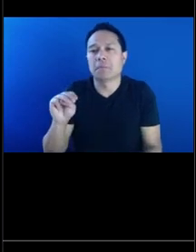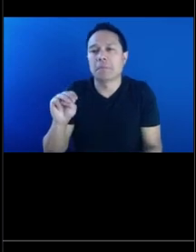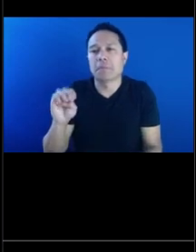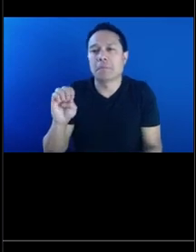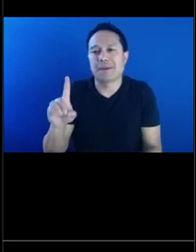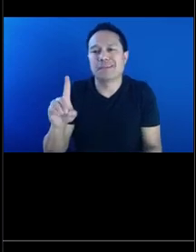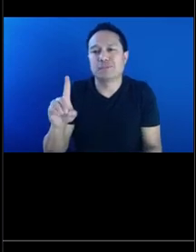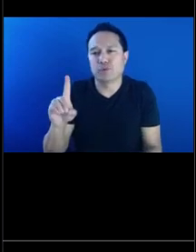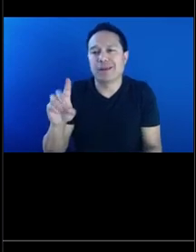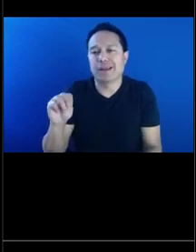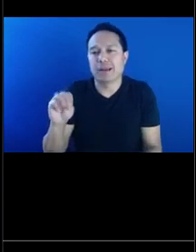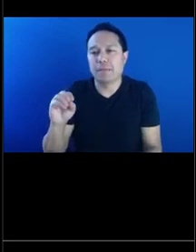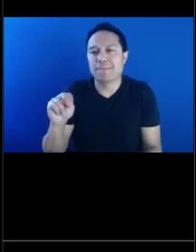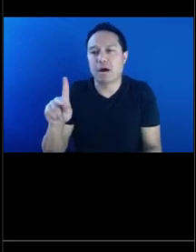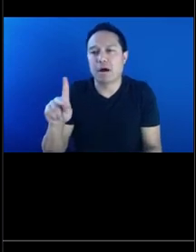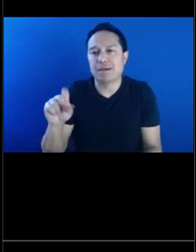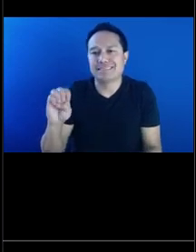they're sort of in the